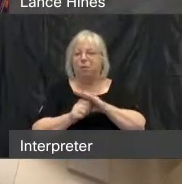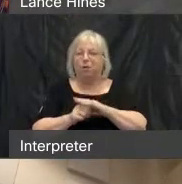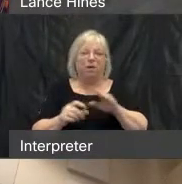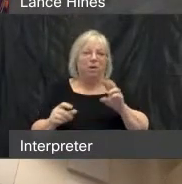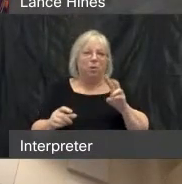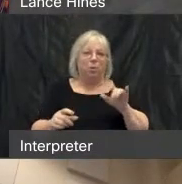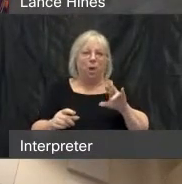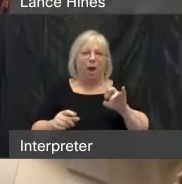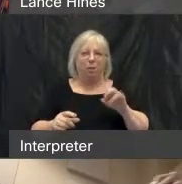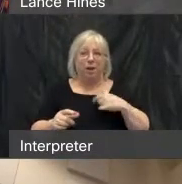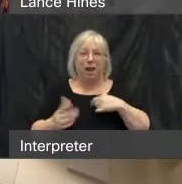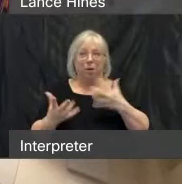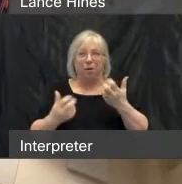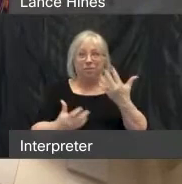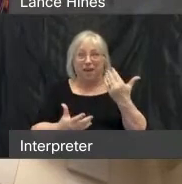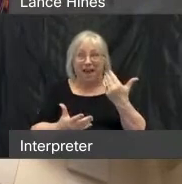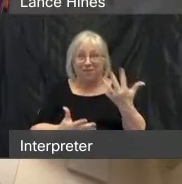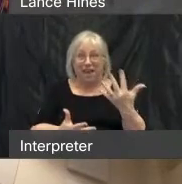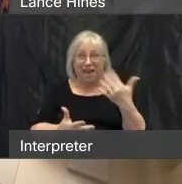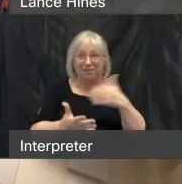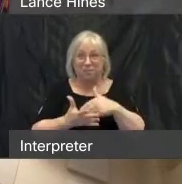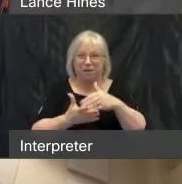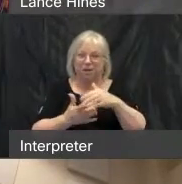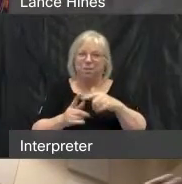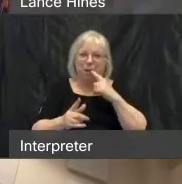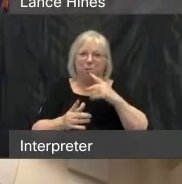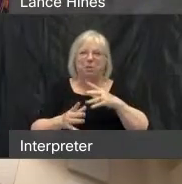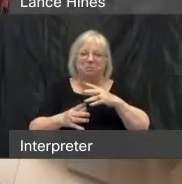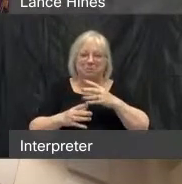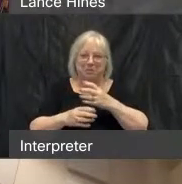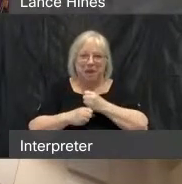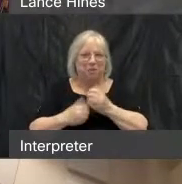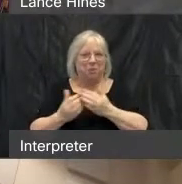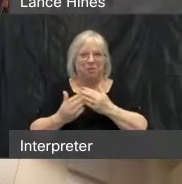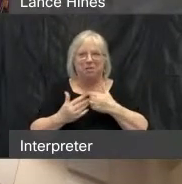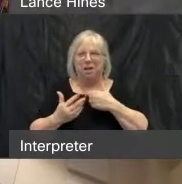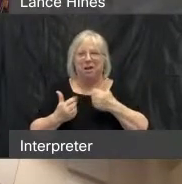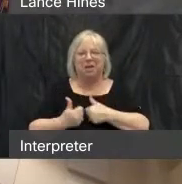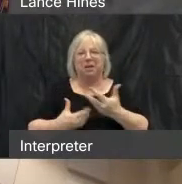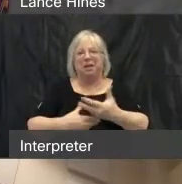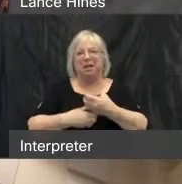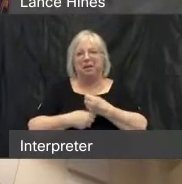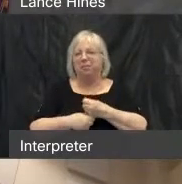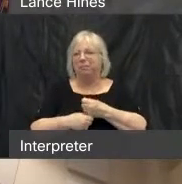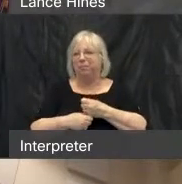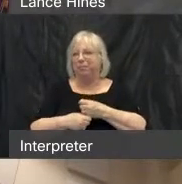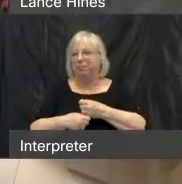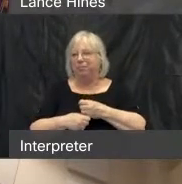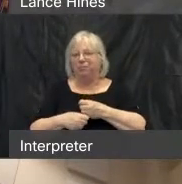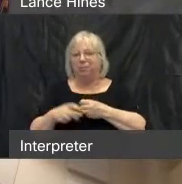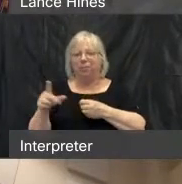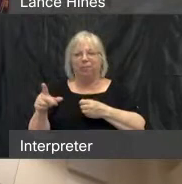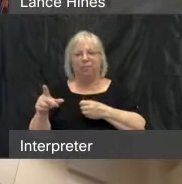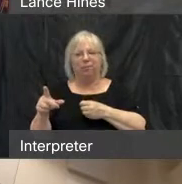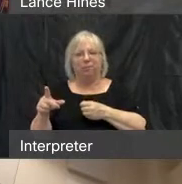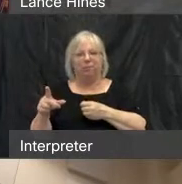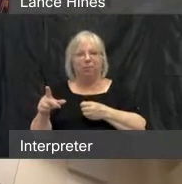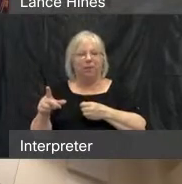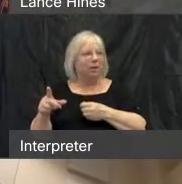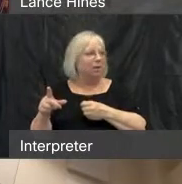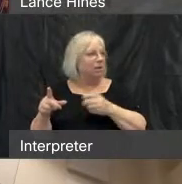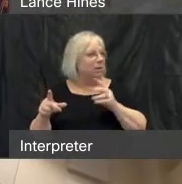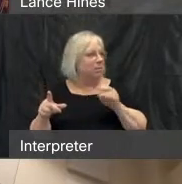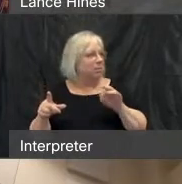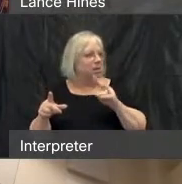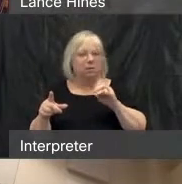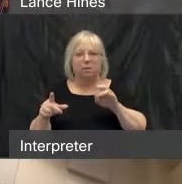take what I can get. And before Director Linnan responds, because she's going to want to share, Mr. Moore,